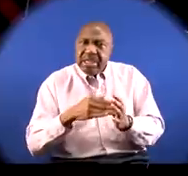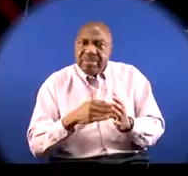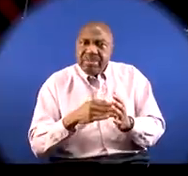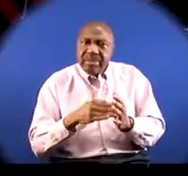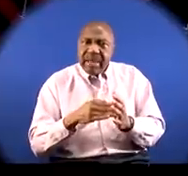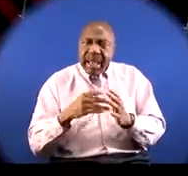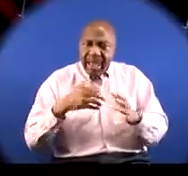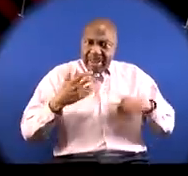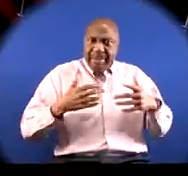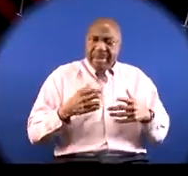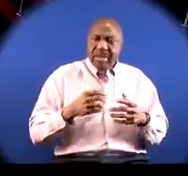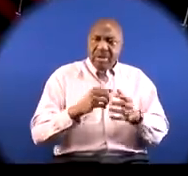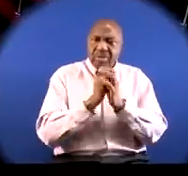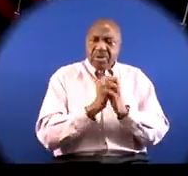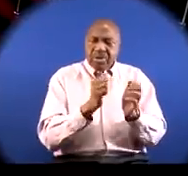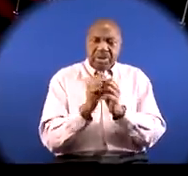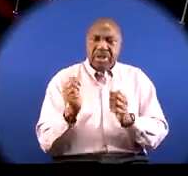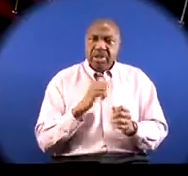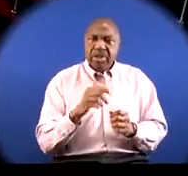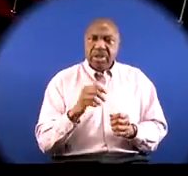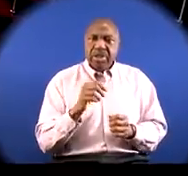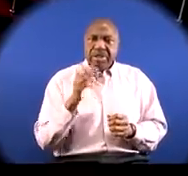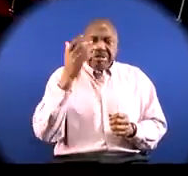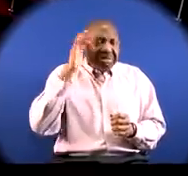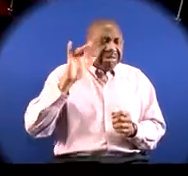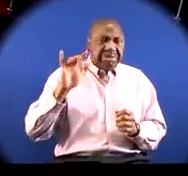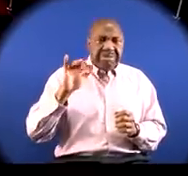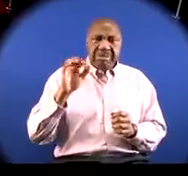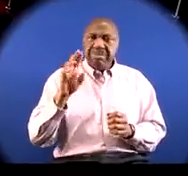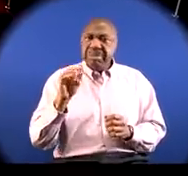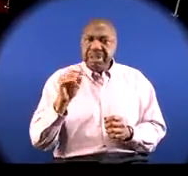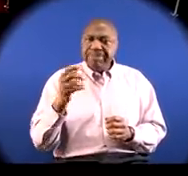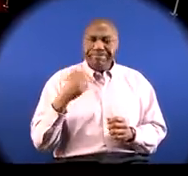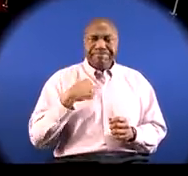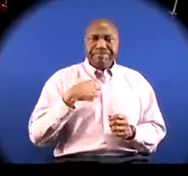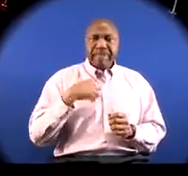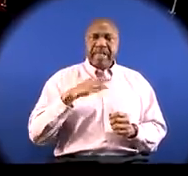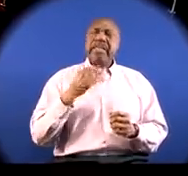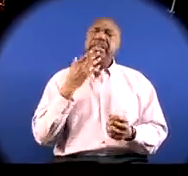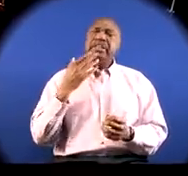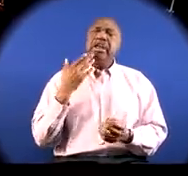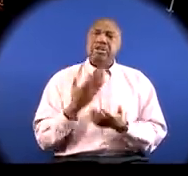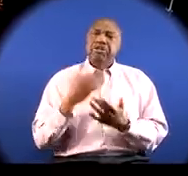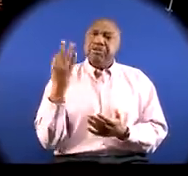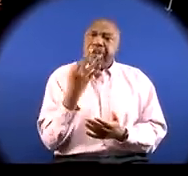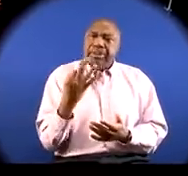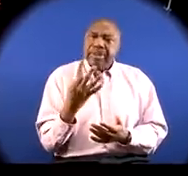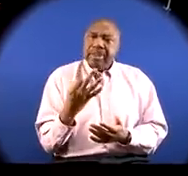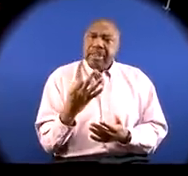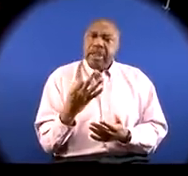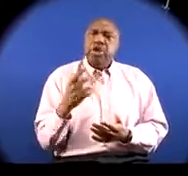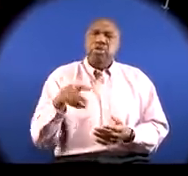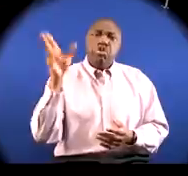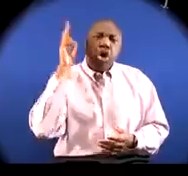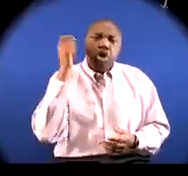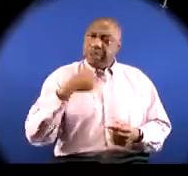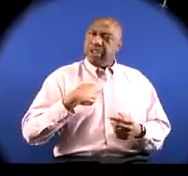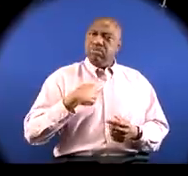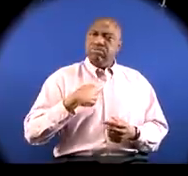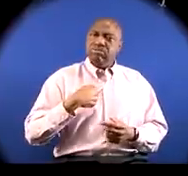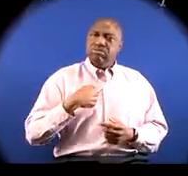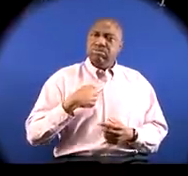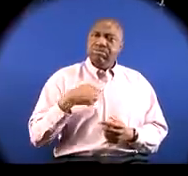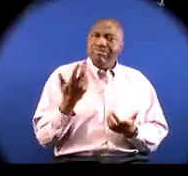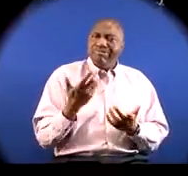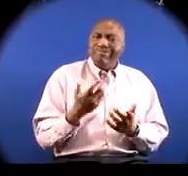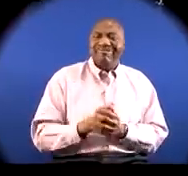in worship with you. Don't ignore me. It's Good Friday. Don't ignore me. It's Good Friday. Don't act like you didn't hear me. You heard what that man